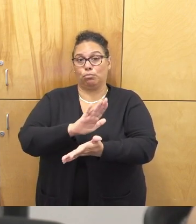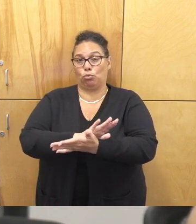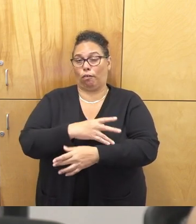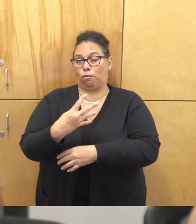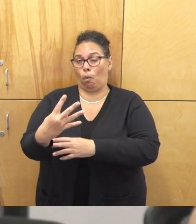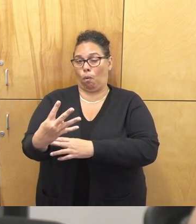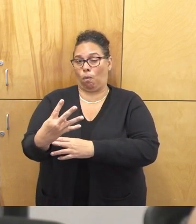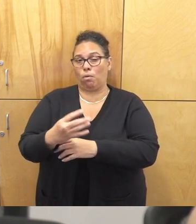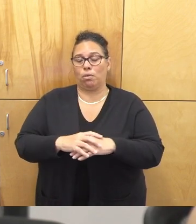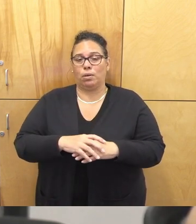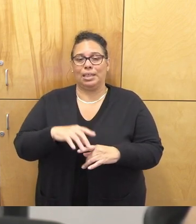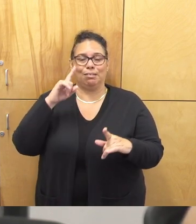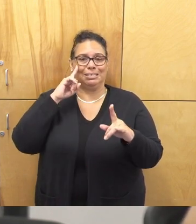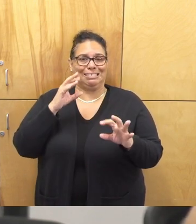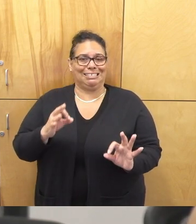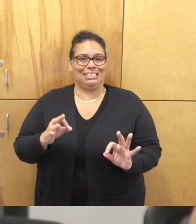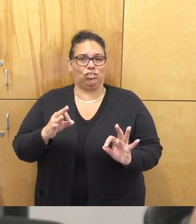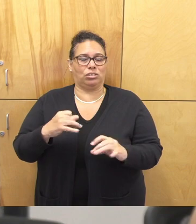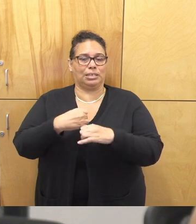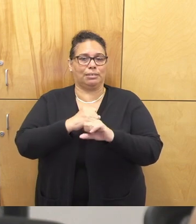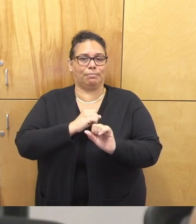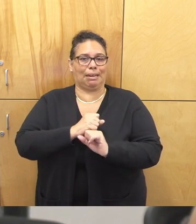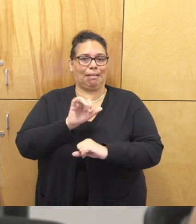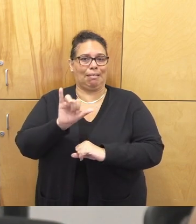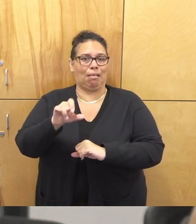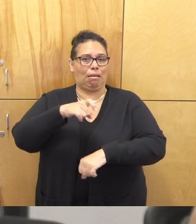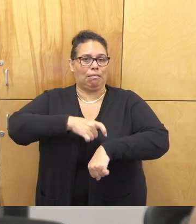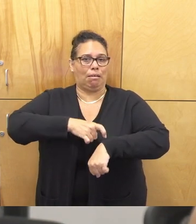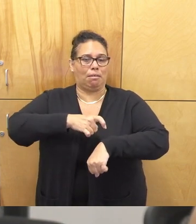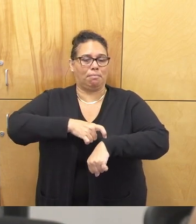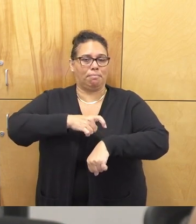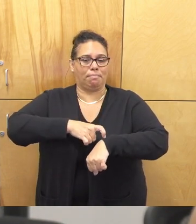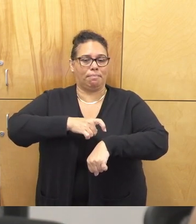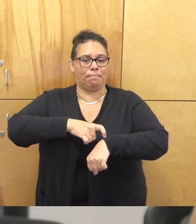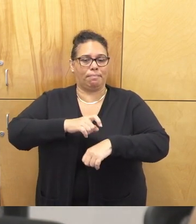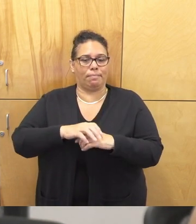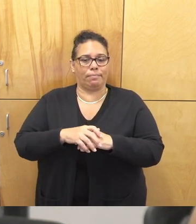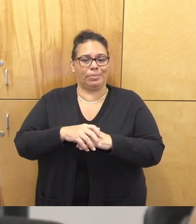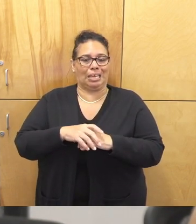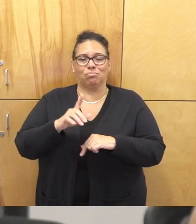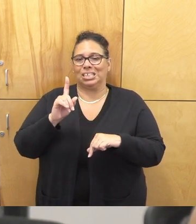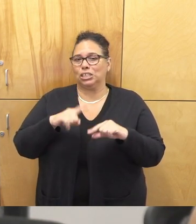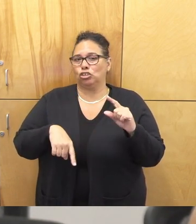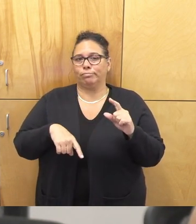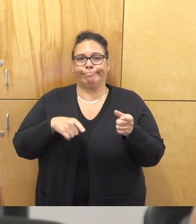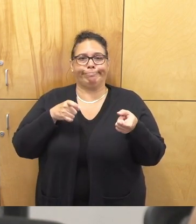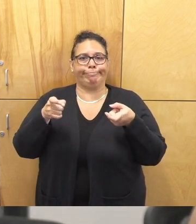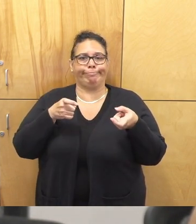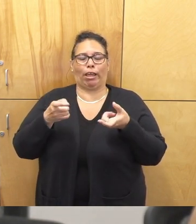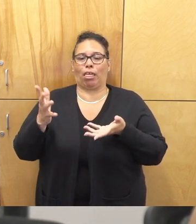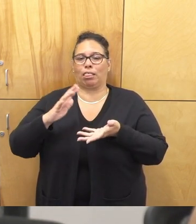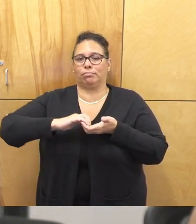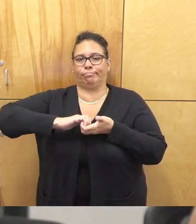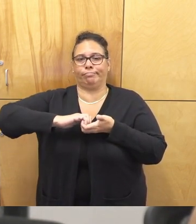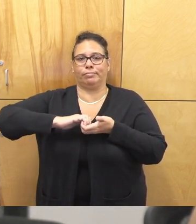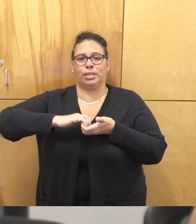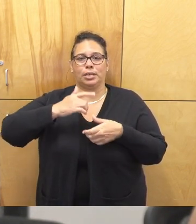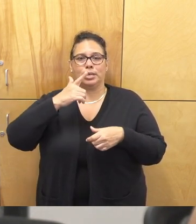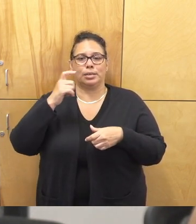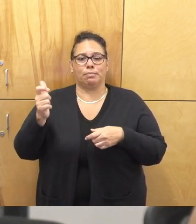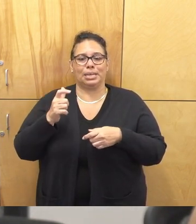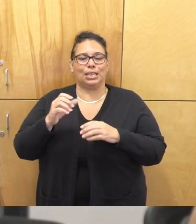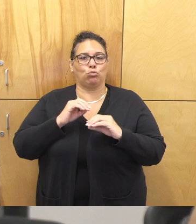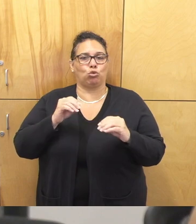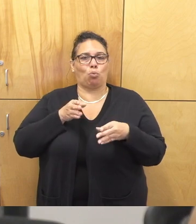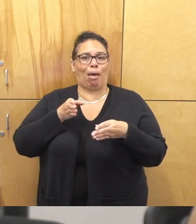there was a decision made at that point that they could not facilitate the partnership because there was no